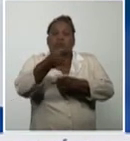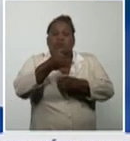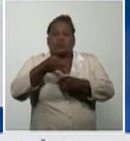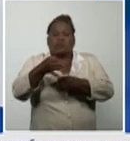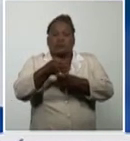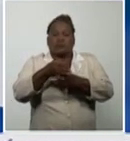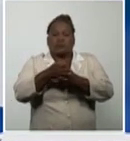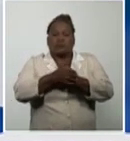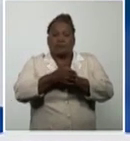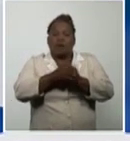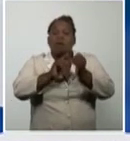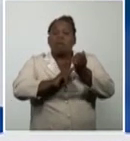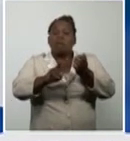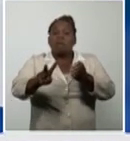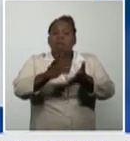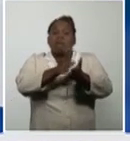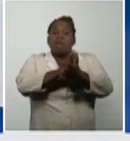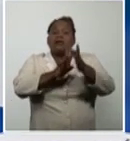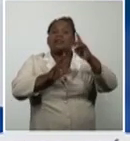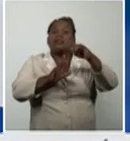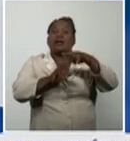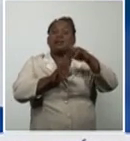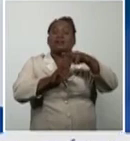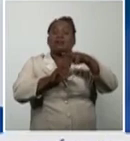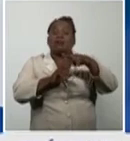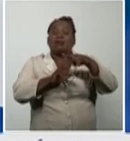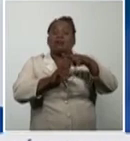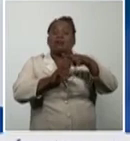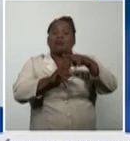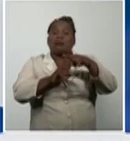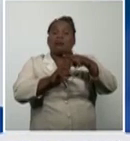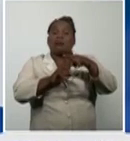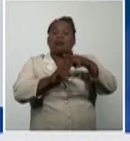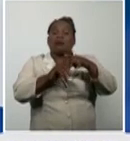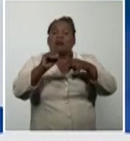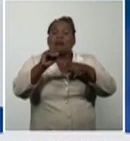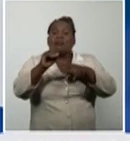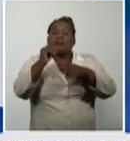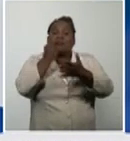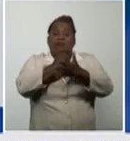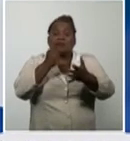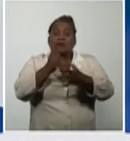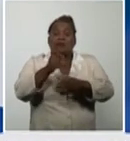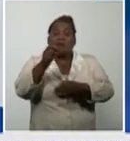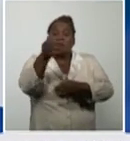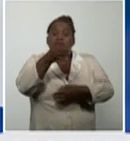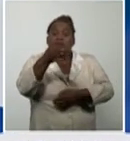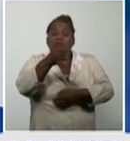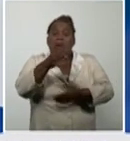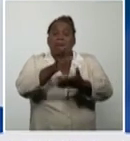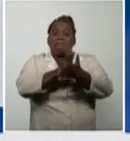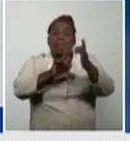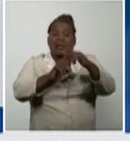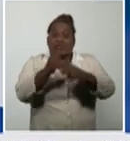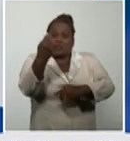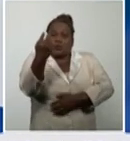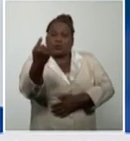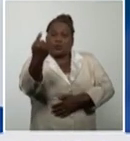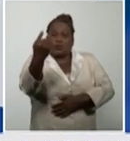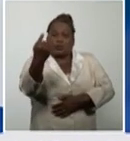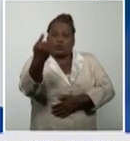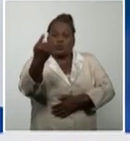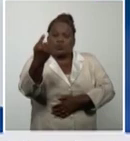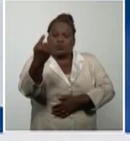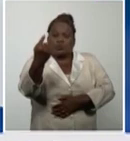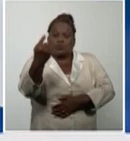In the province of Matanzas, a case is diagnosed in the municipality of Matanzas, and